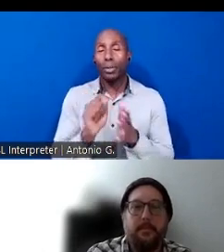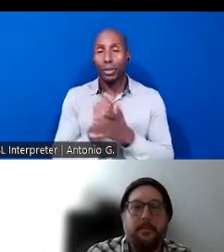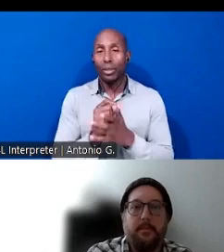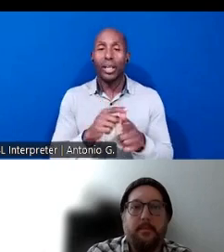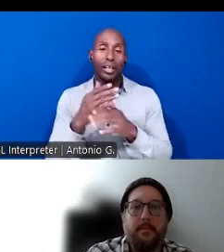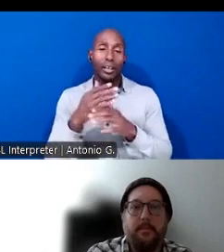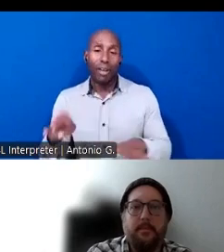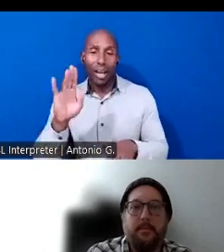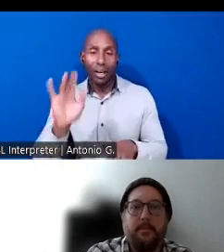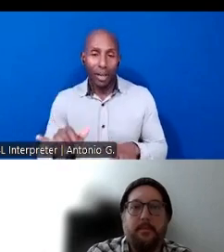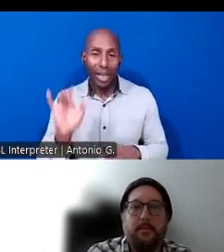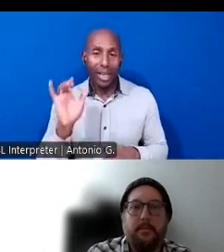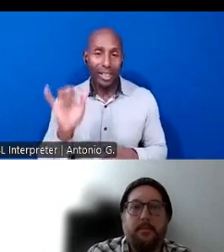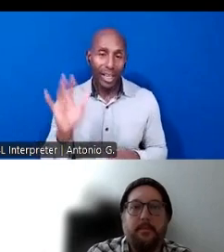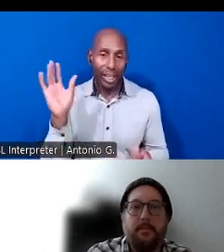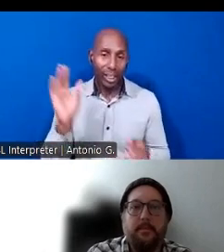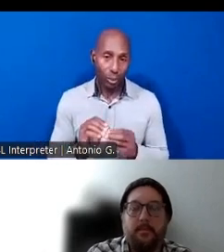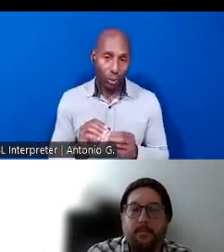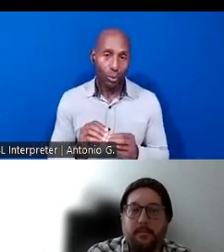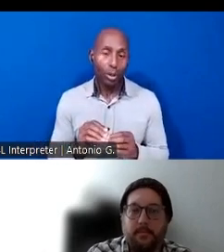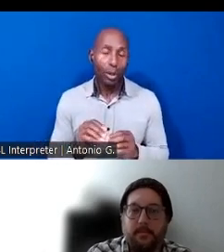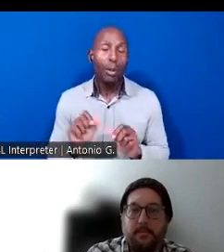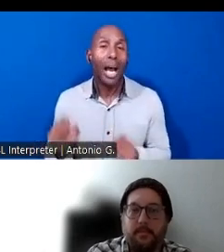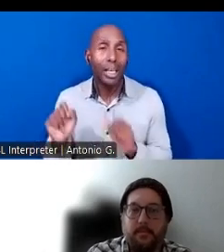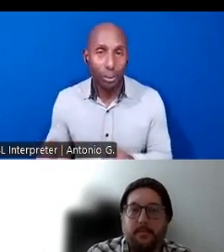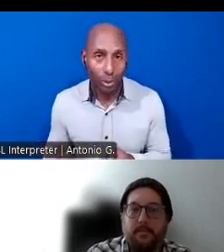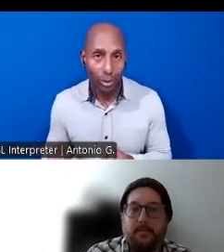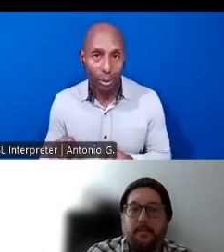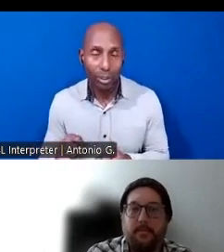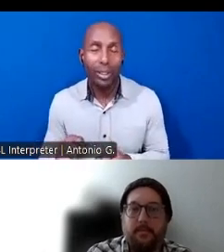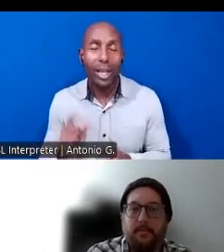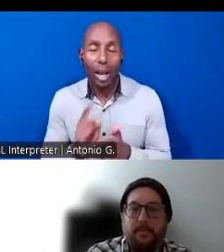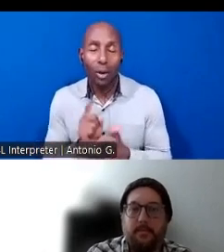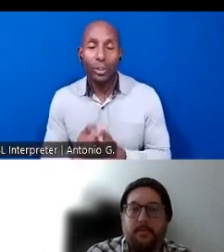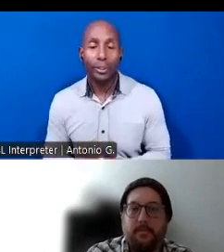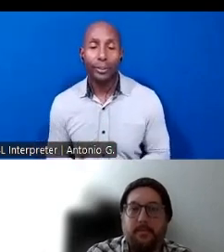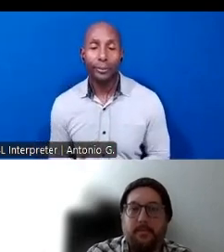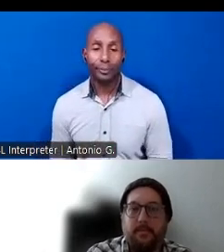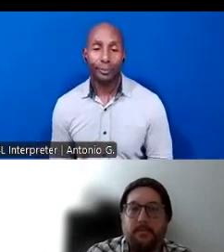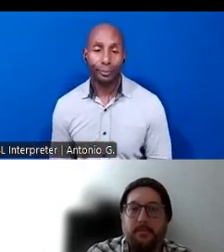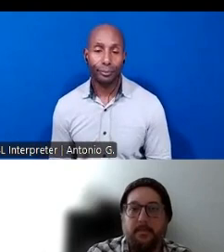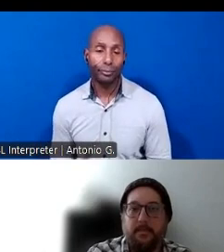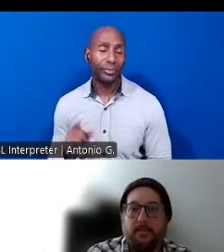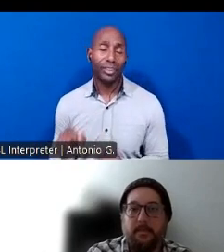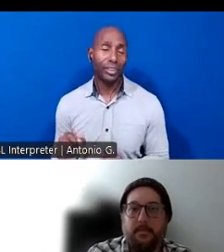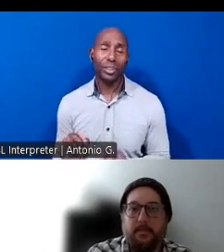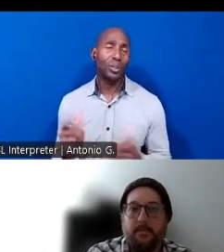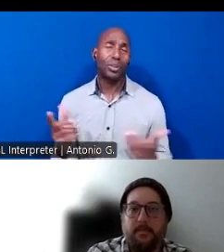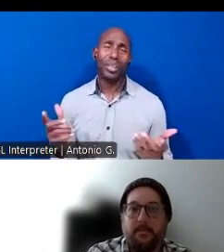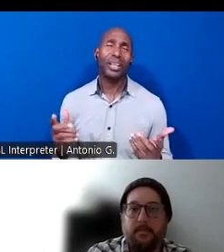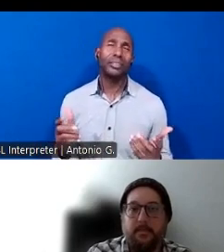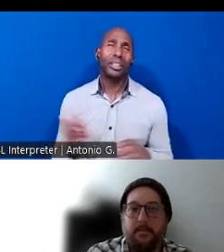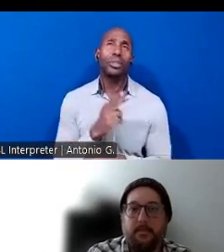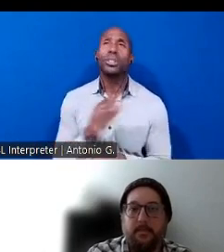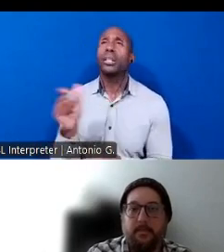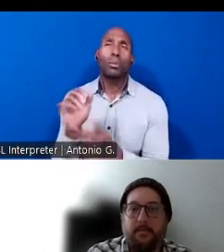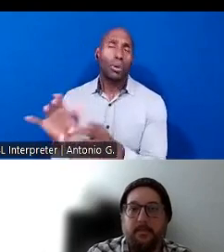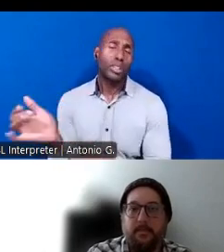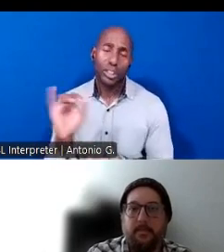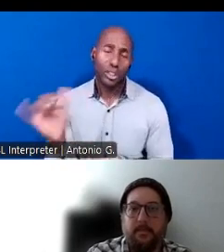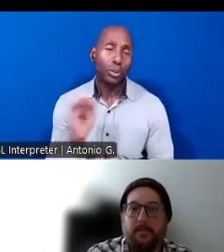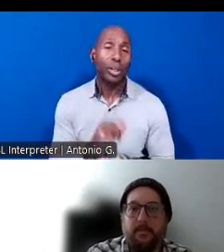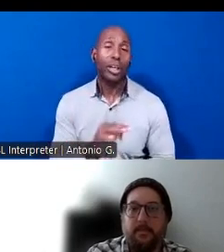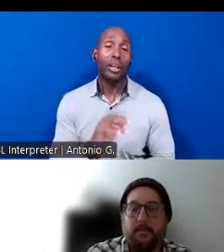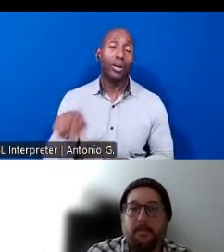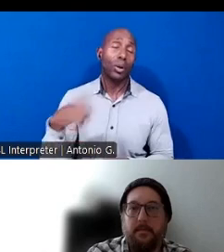do it. You can also take a percentage of someone's time if they worked full time. If somebody worked full time and they only worked 2 months, but it